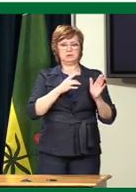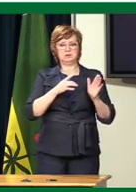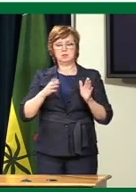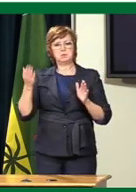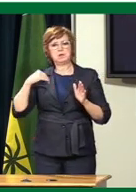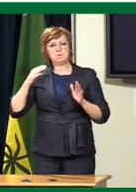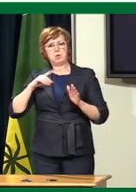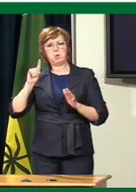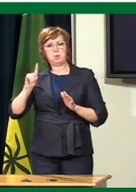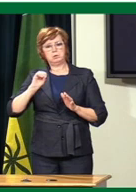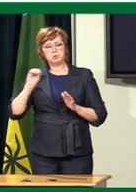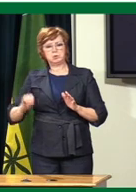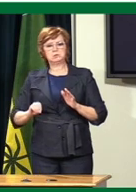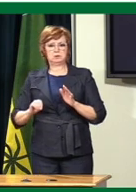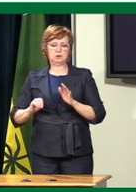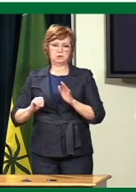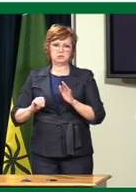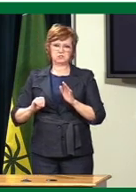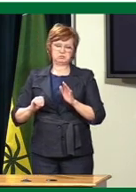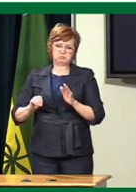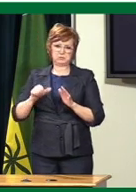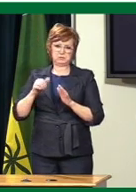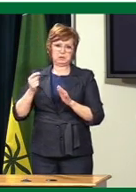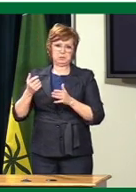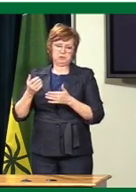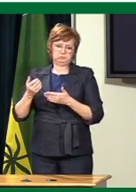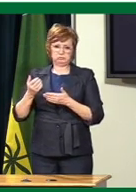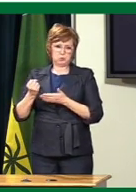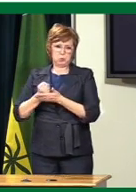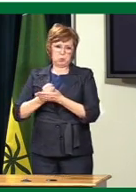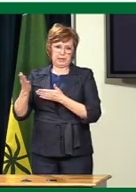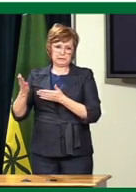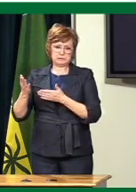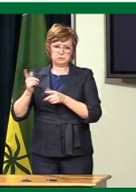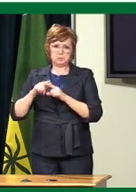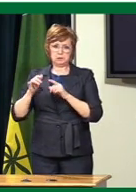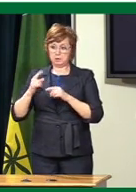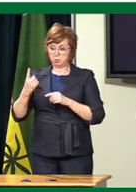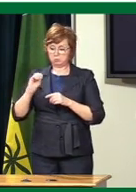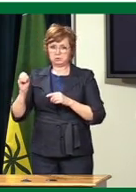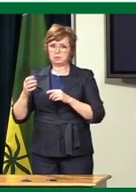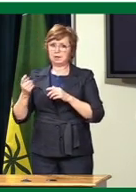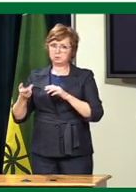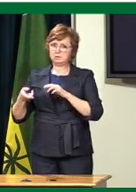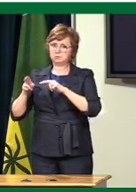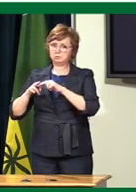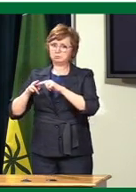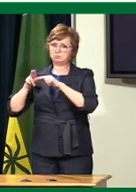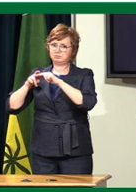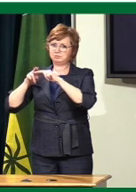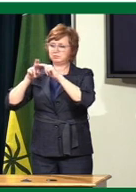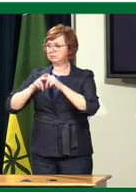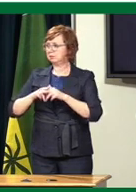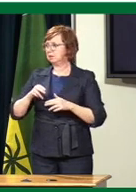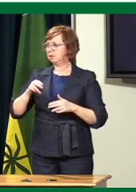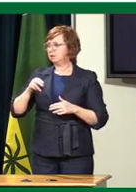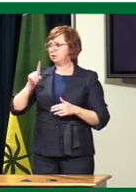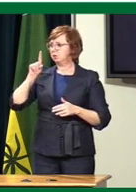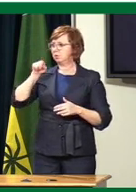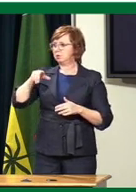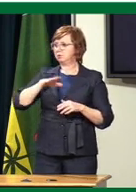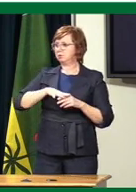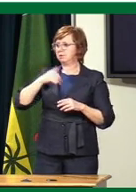So is it a good bang for your buck? But I know that's creeping up with community spread. We're going to go to a question on the